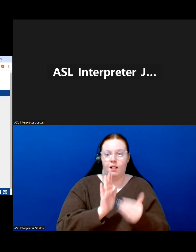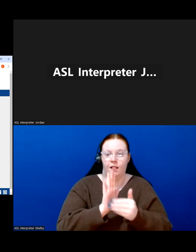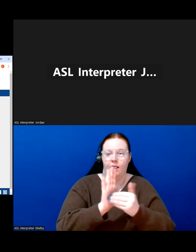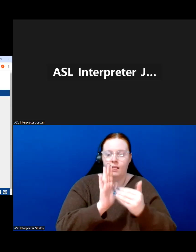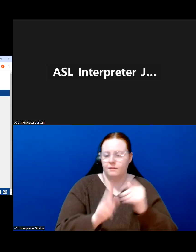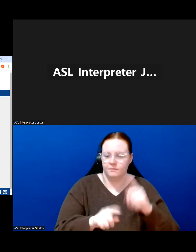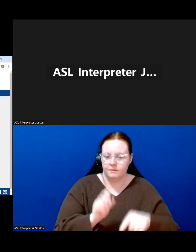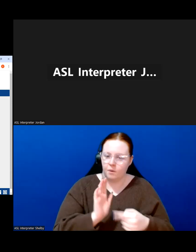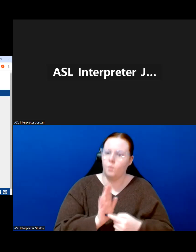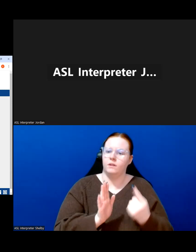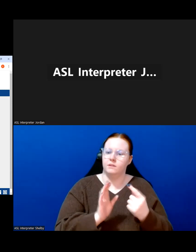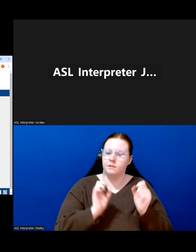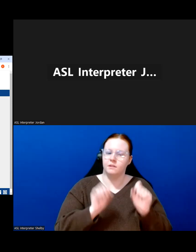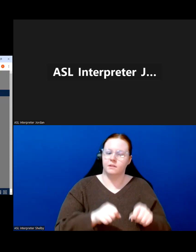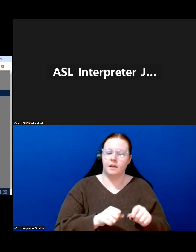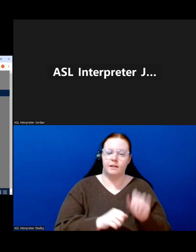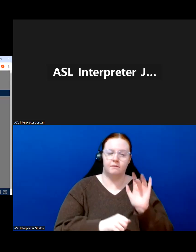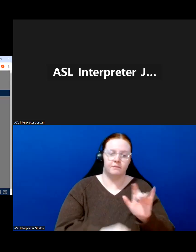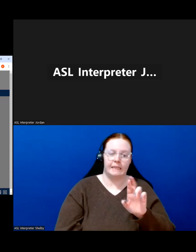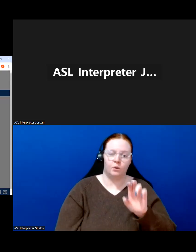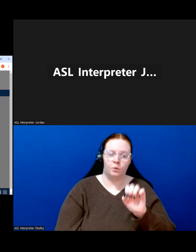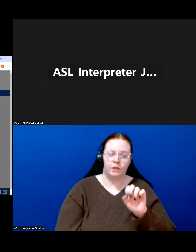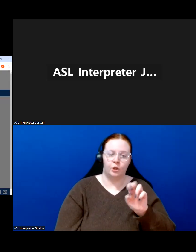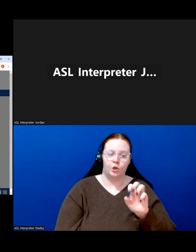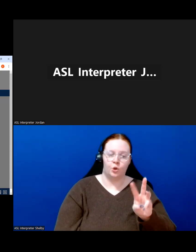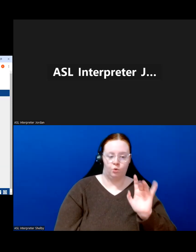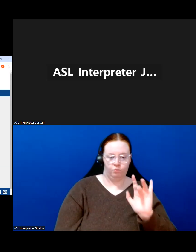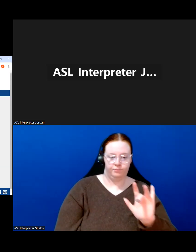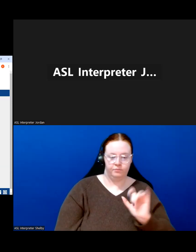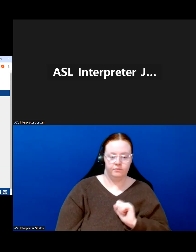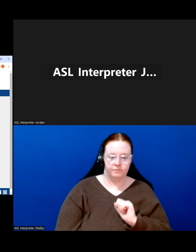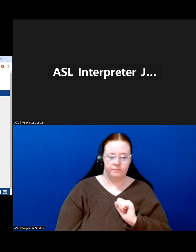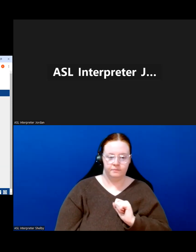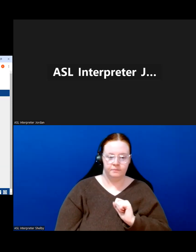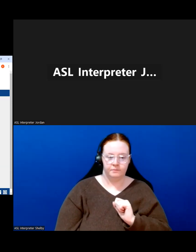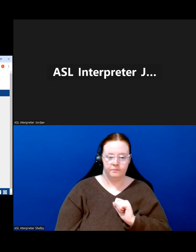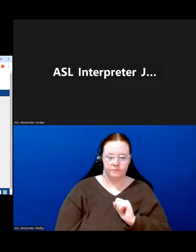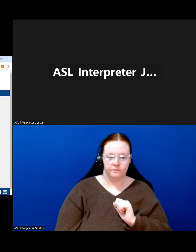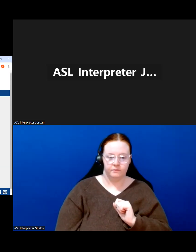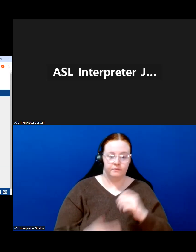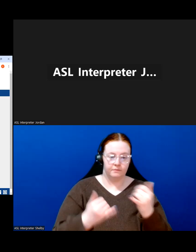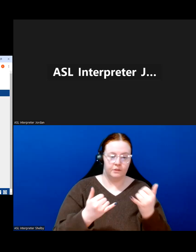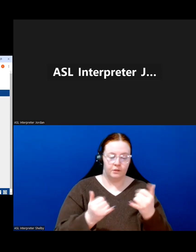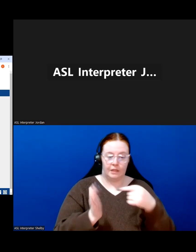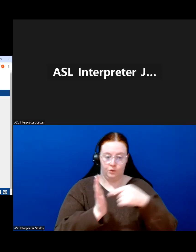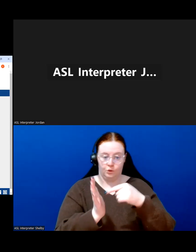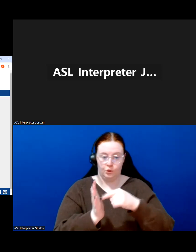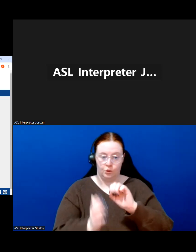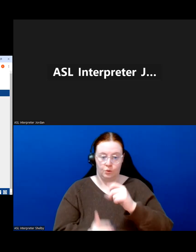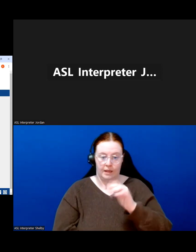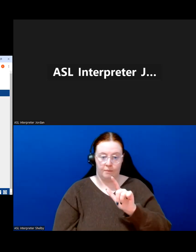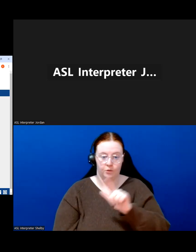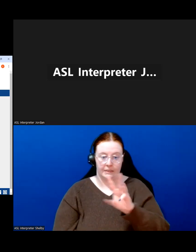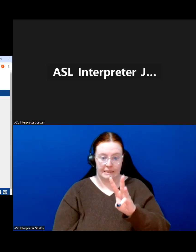it, I would press renew. And instead of it being due on the 26th of this month, it's